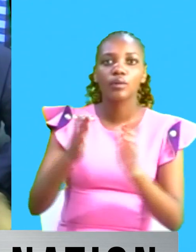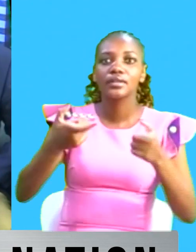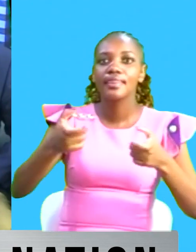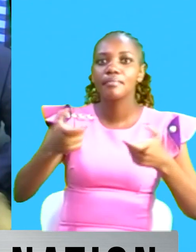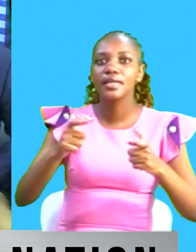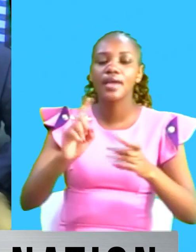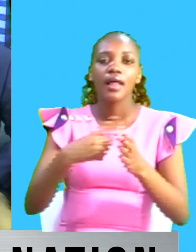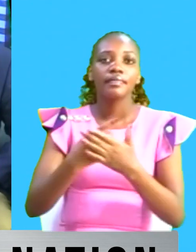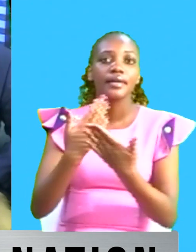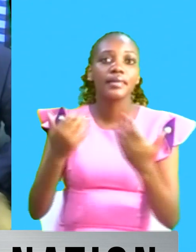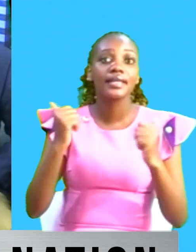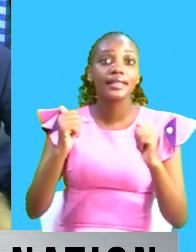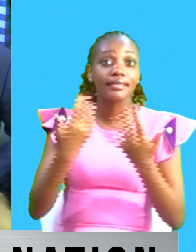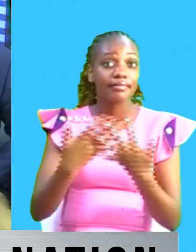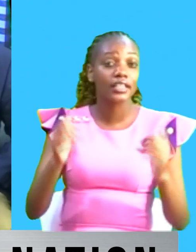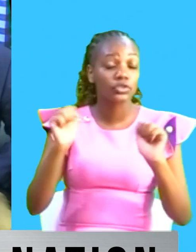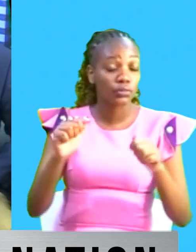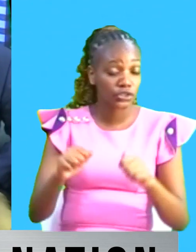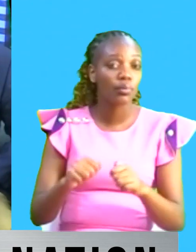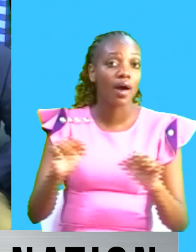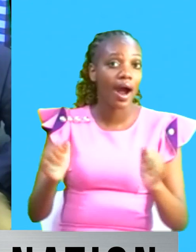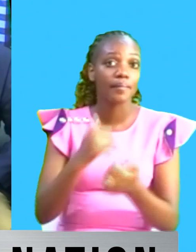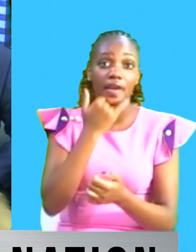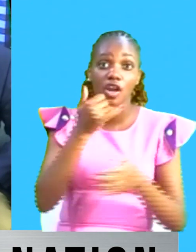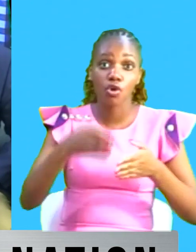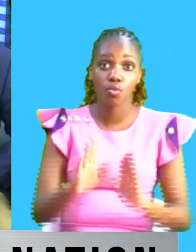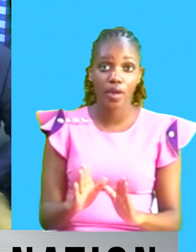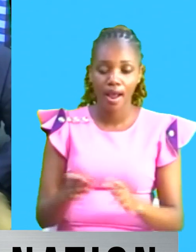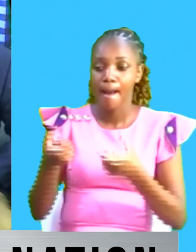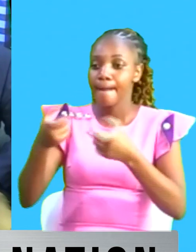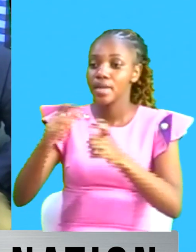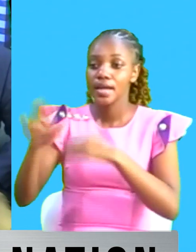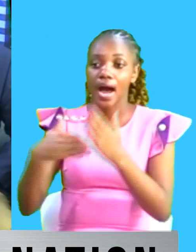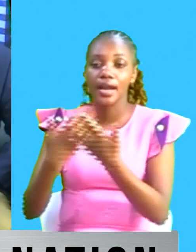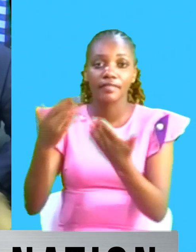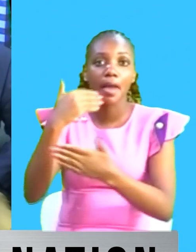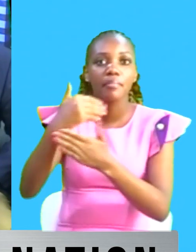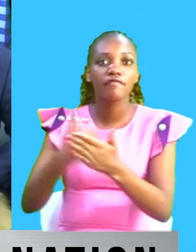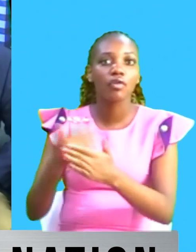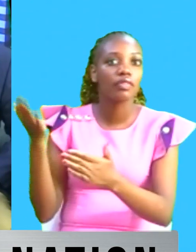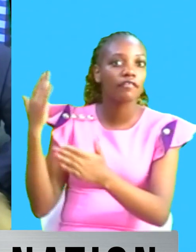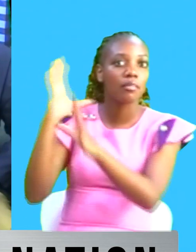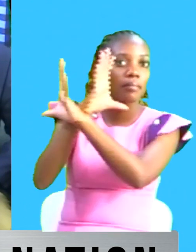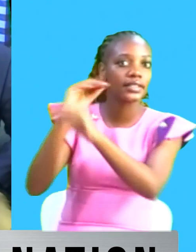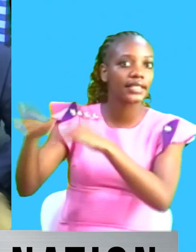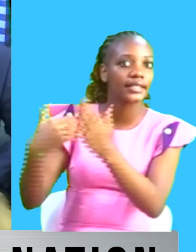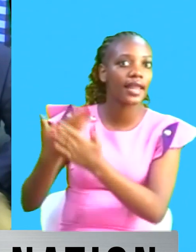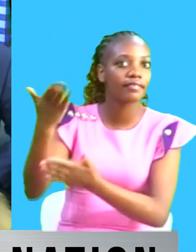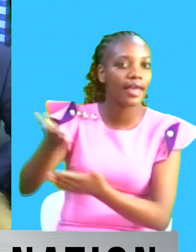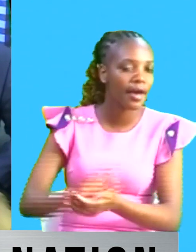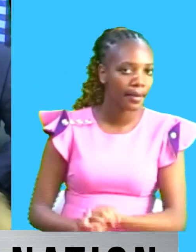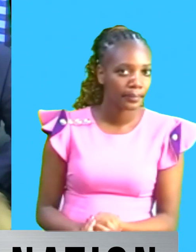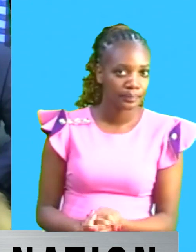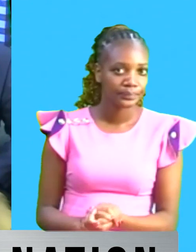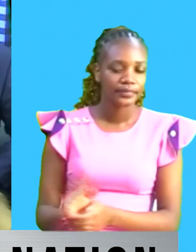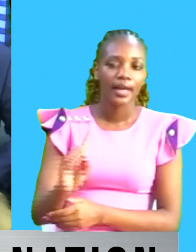many things would have gone wrong, because the media arrived there even before the former president arrived there. Yeah, Jonah,